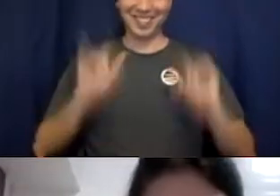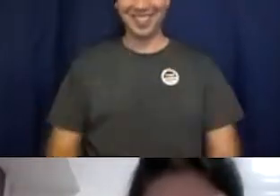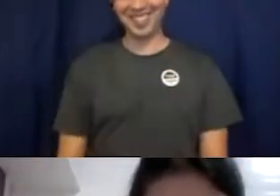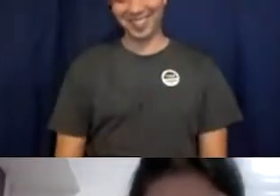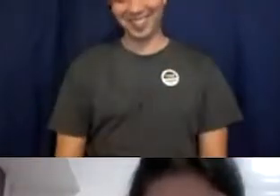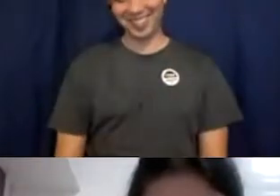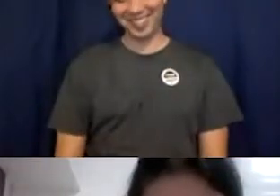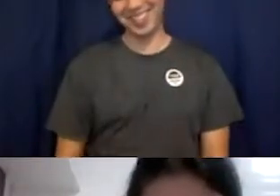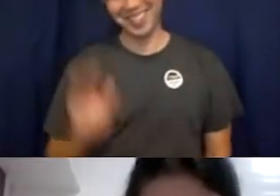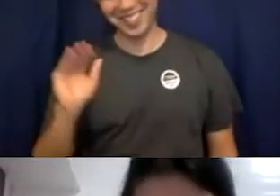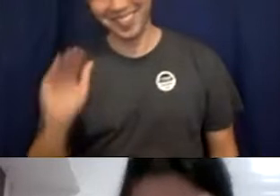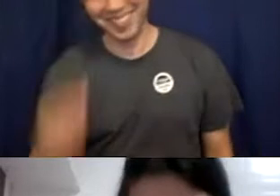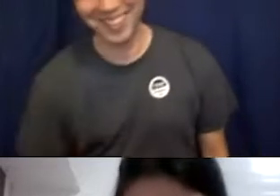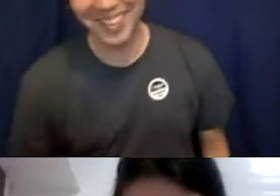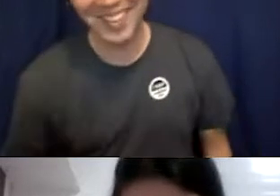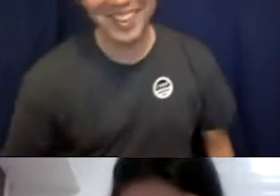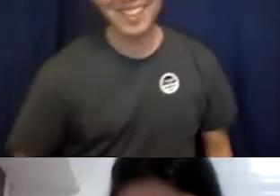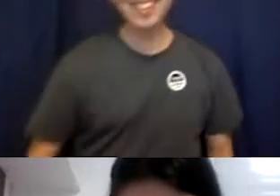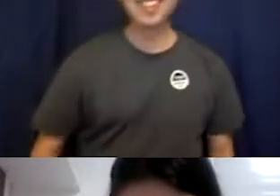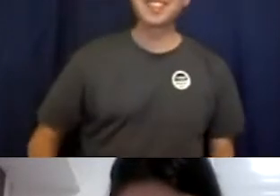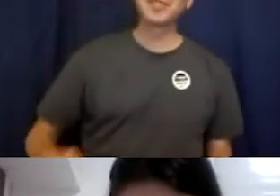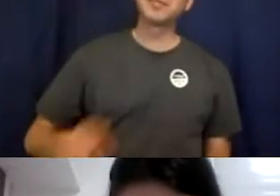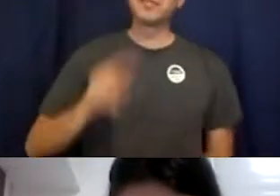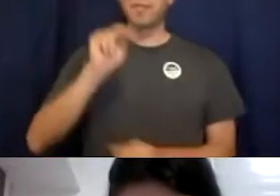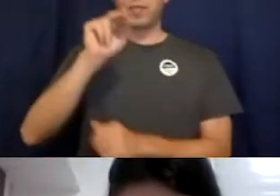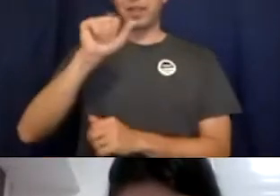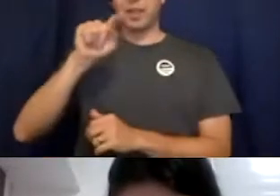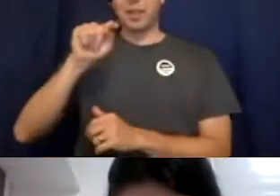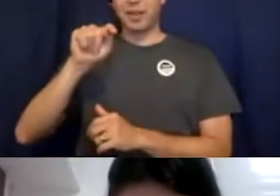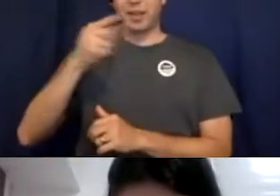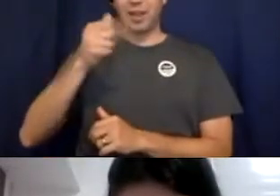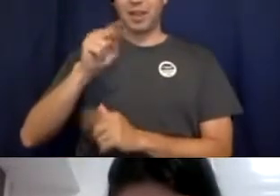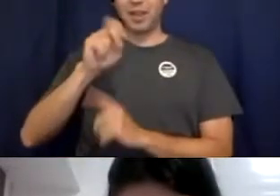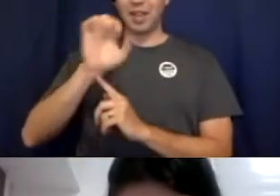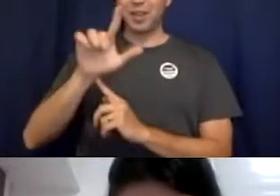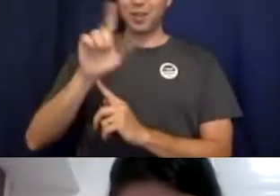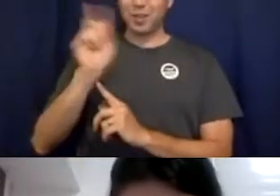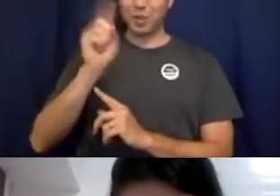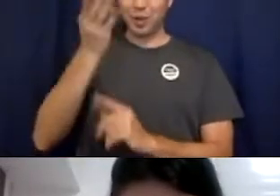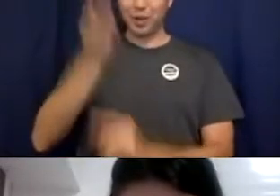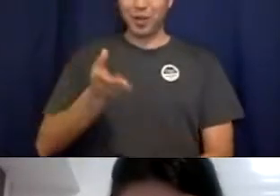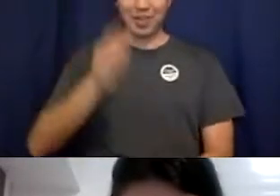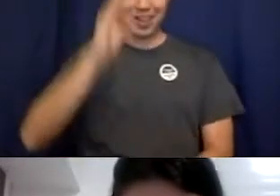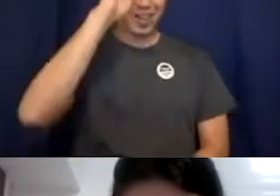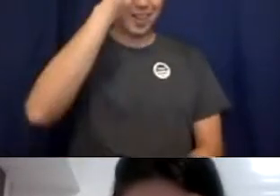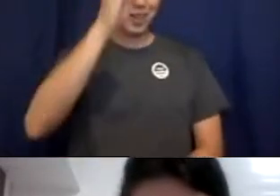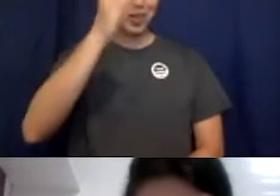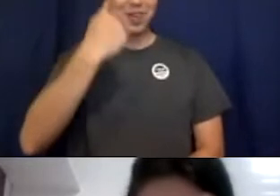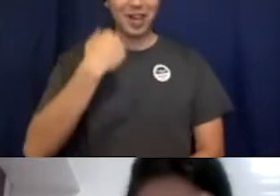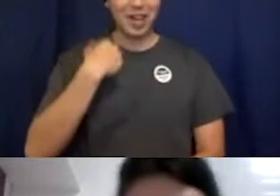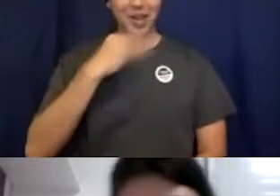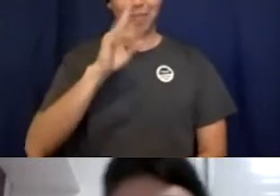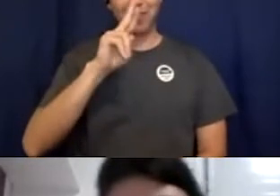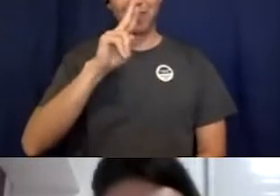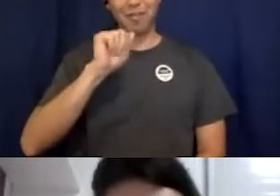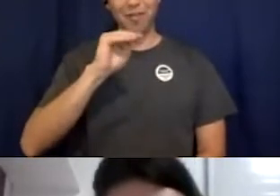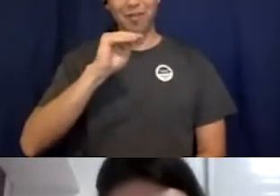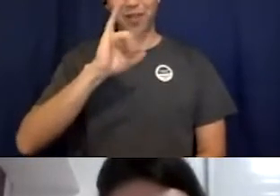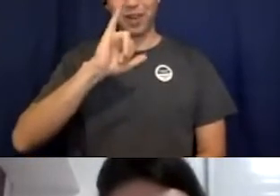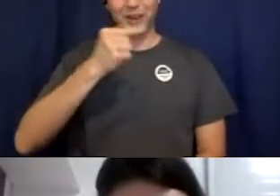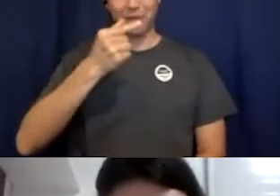was a costume party that was also a costume party contest. And she lost to someone who was dressed as